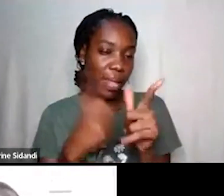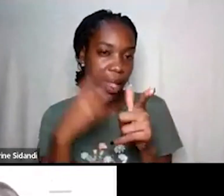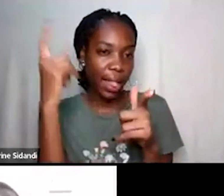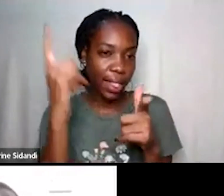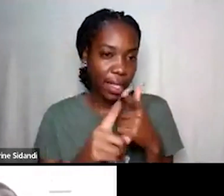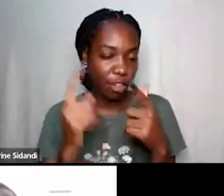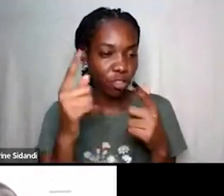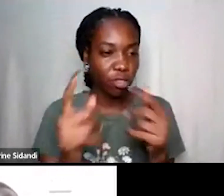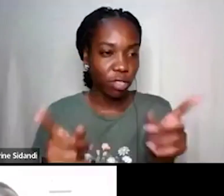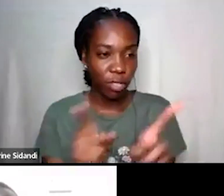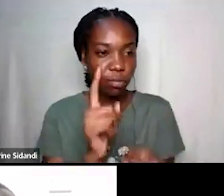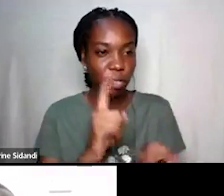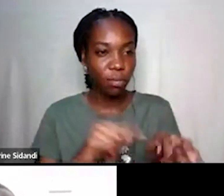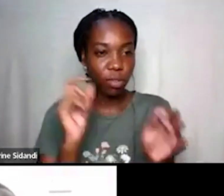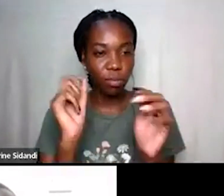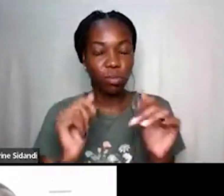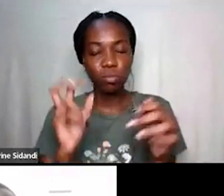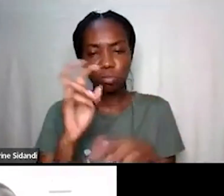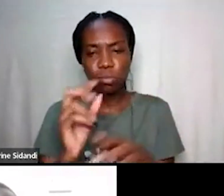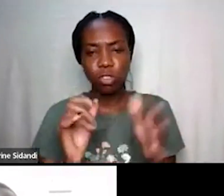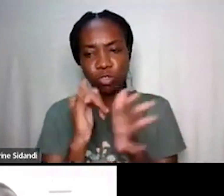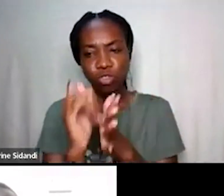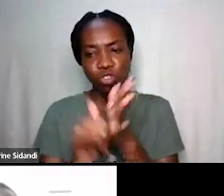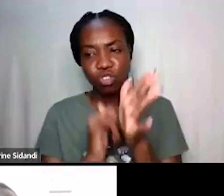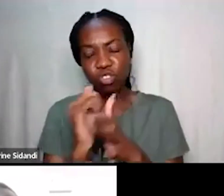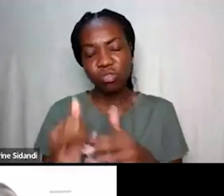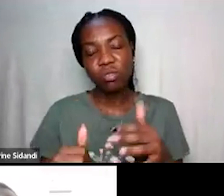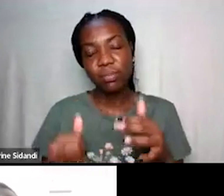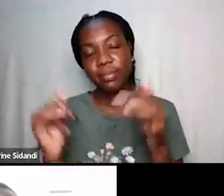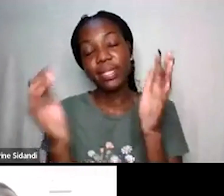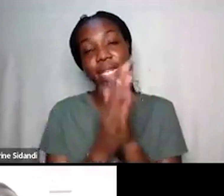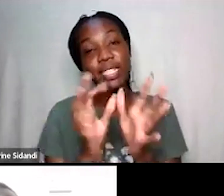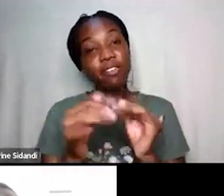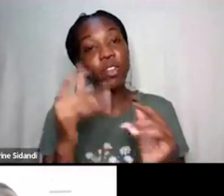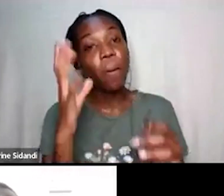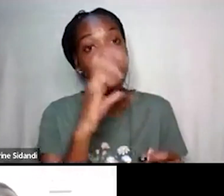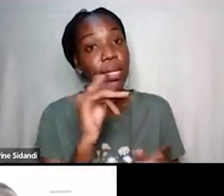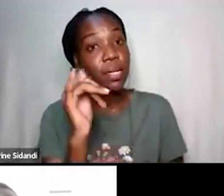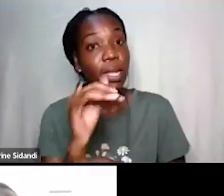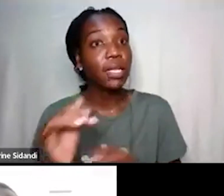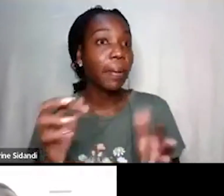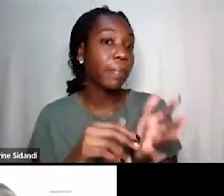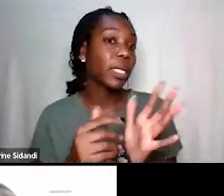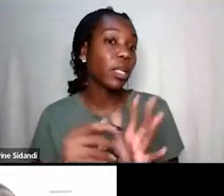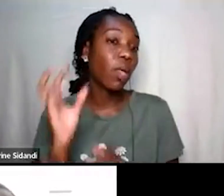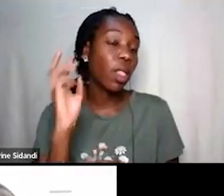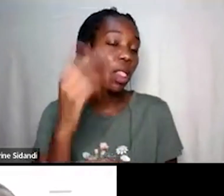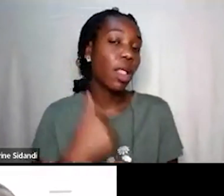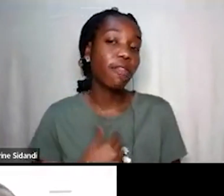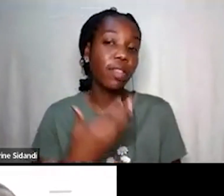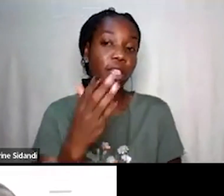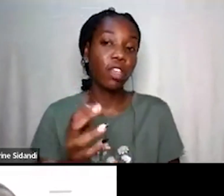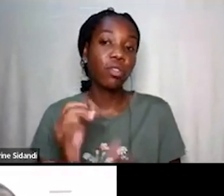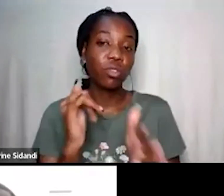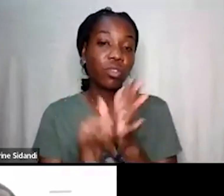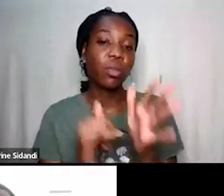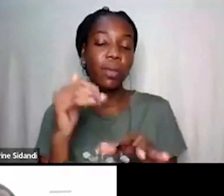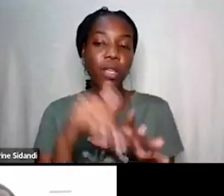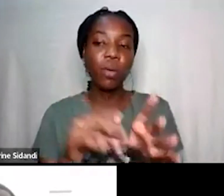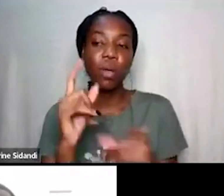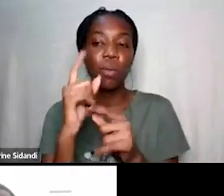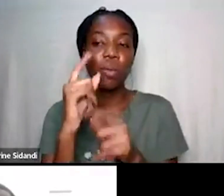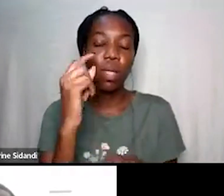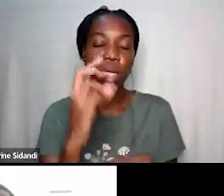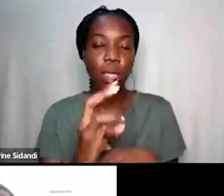can also check out our YouTube channel. If you missed this, the recording will be up on YouTube within the week. Yeah, so the